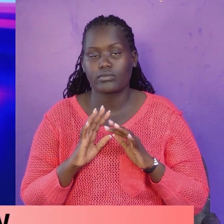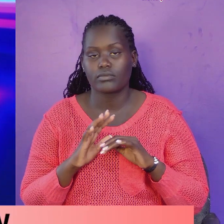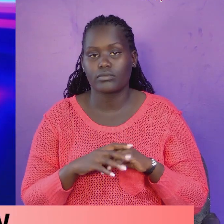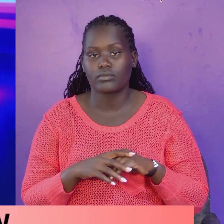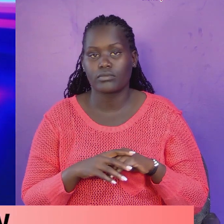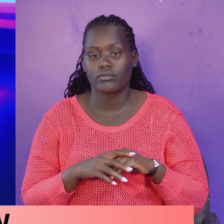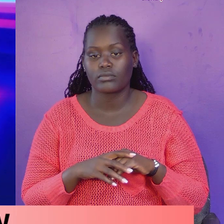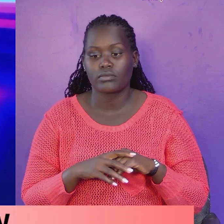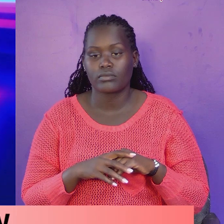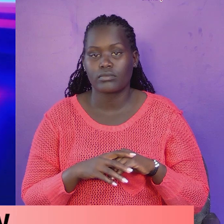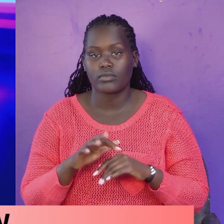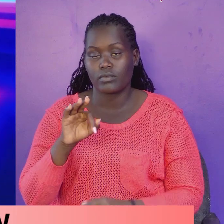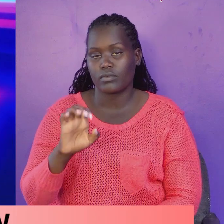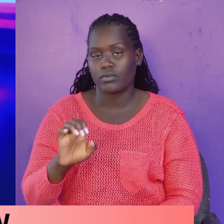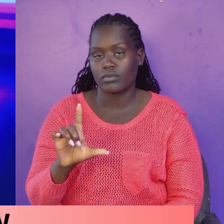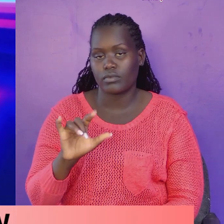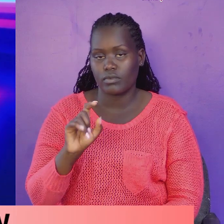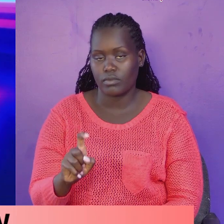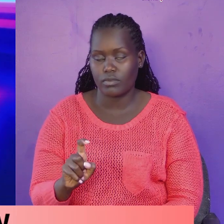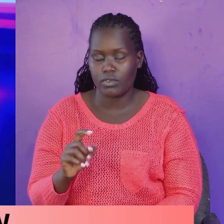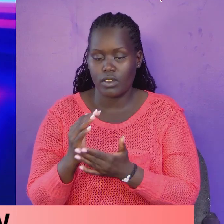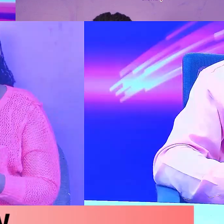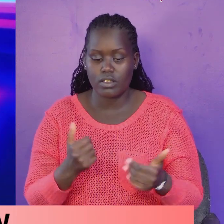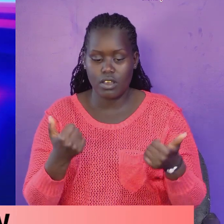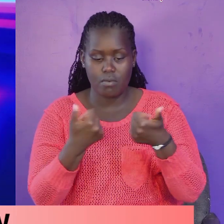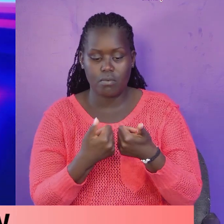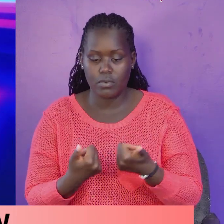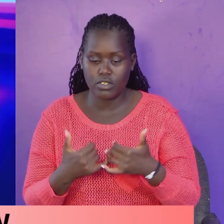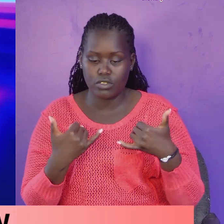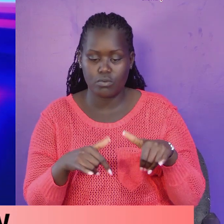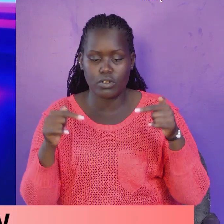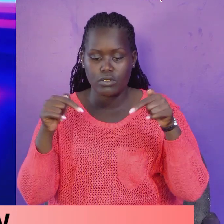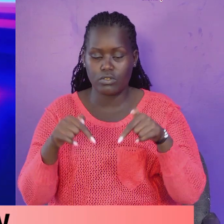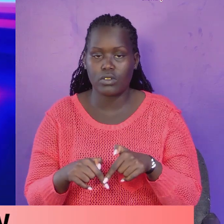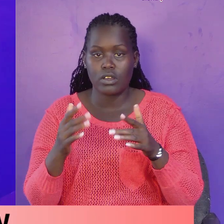Felix. Yes. Some matches to be played tonight.